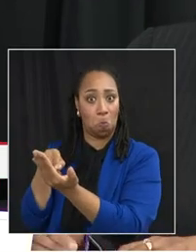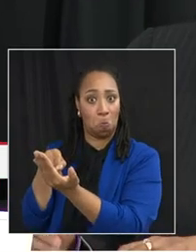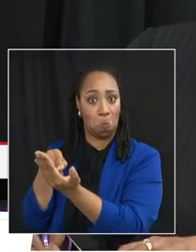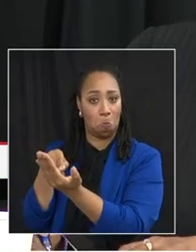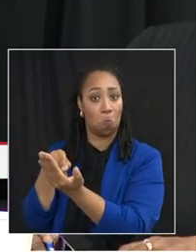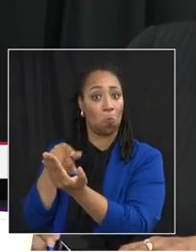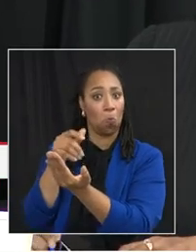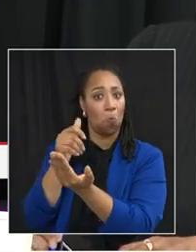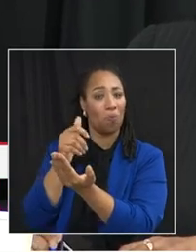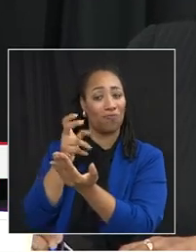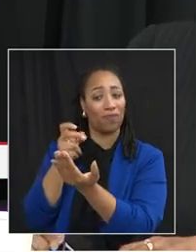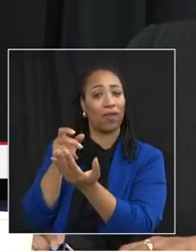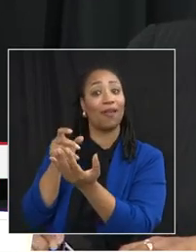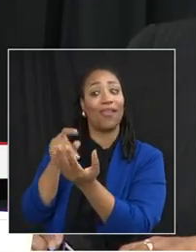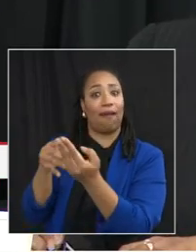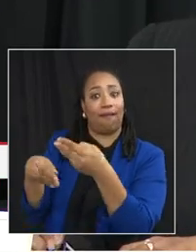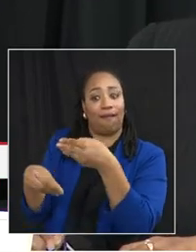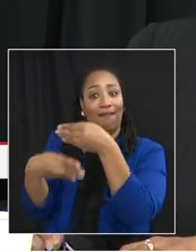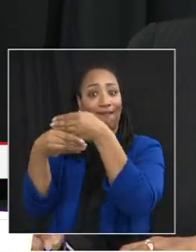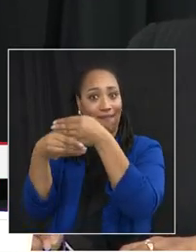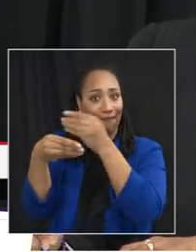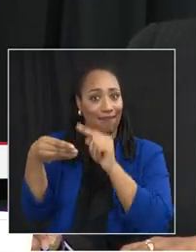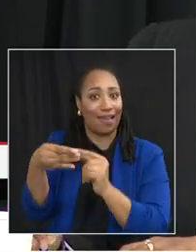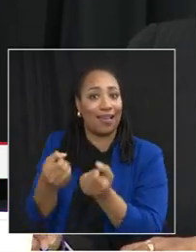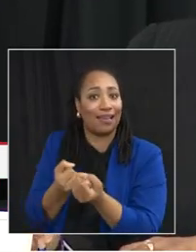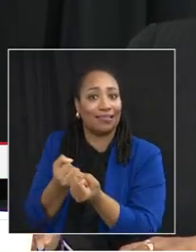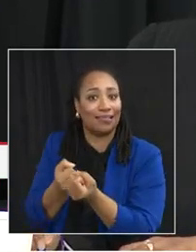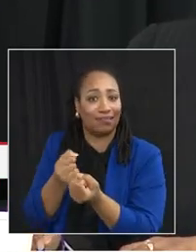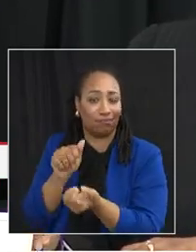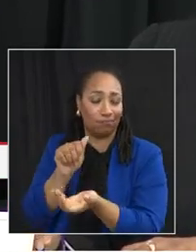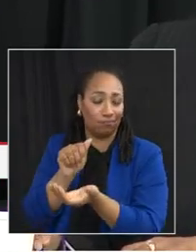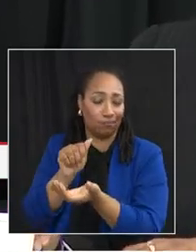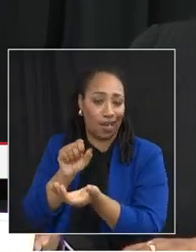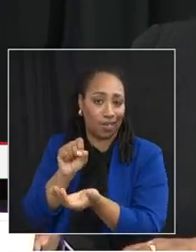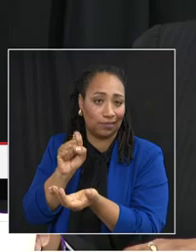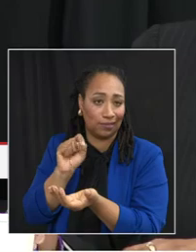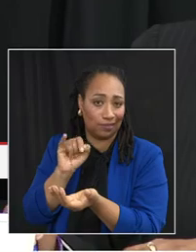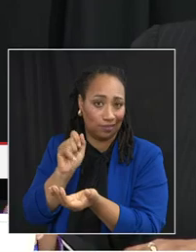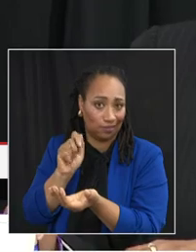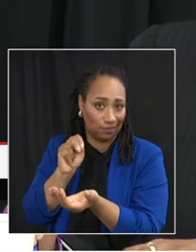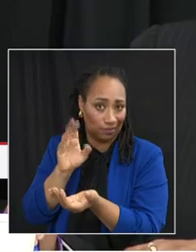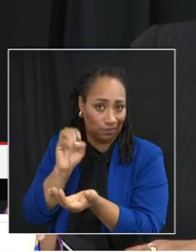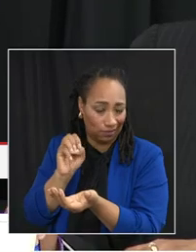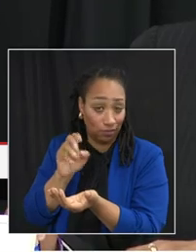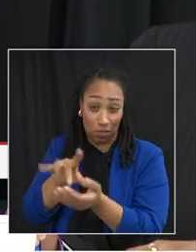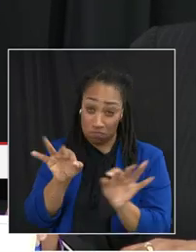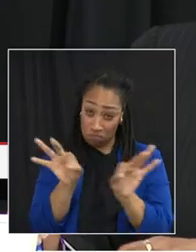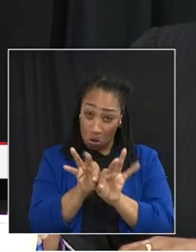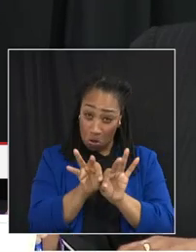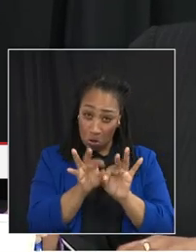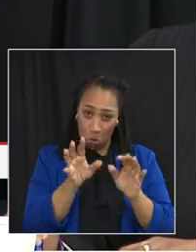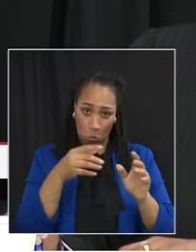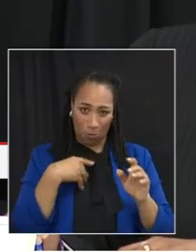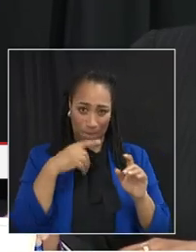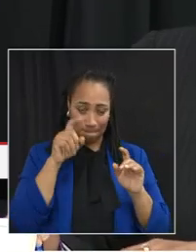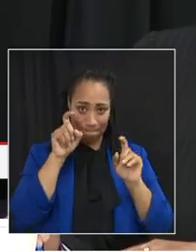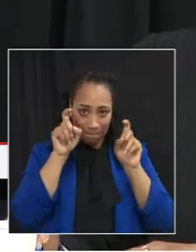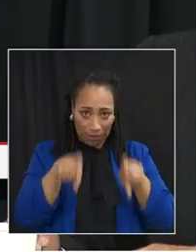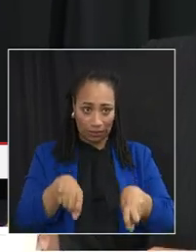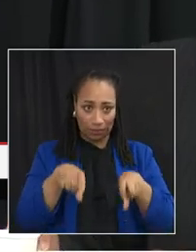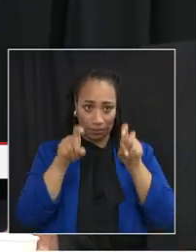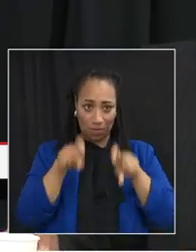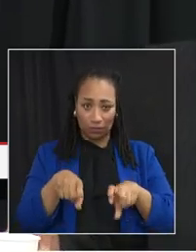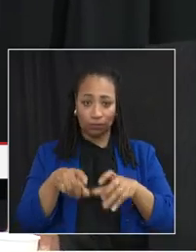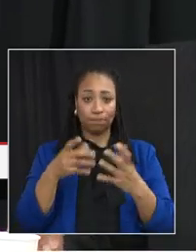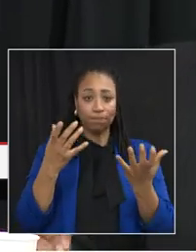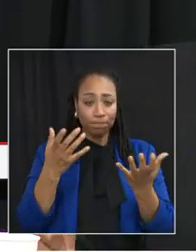that's important for us to engage in, even though we don't have 2 senators, but we still want to be talking to